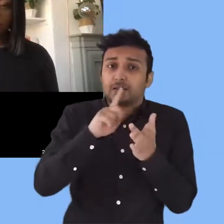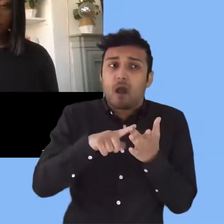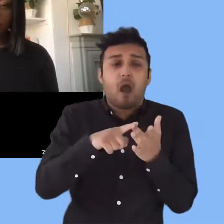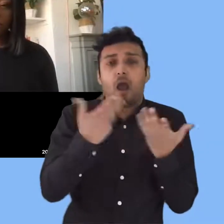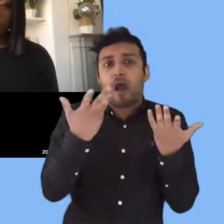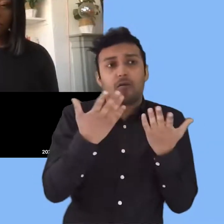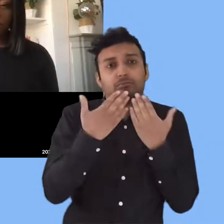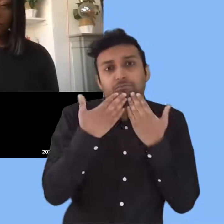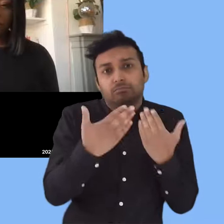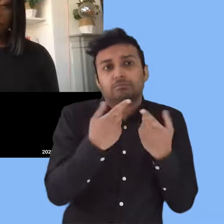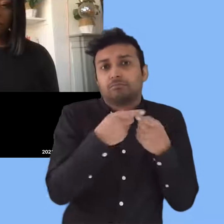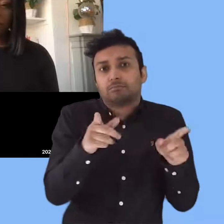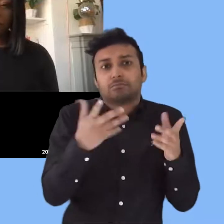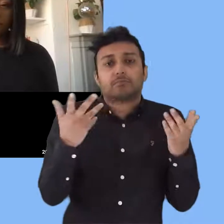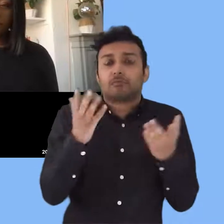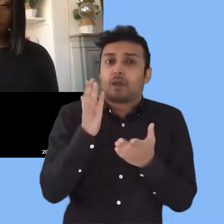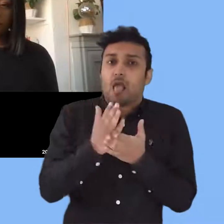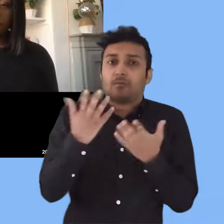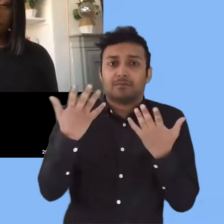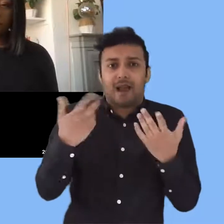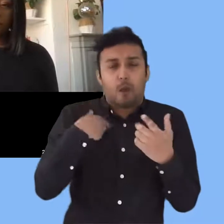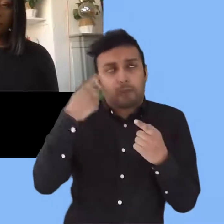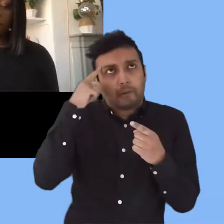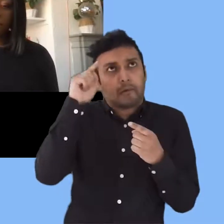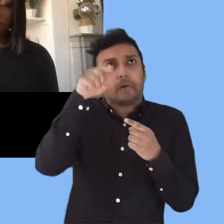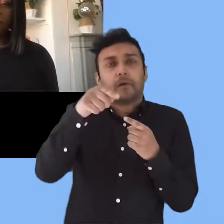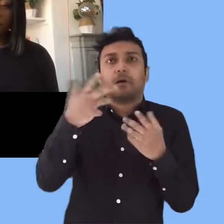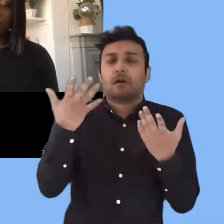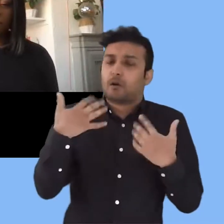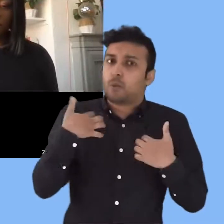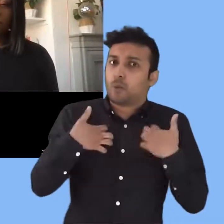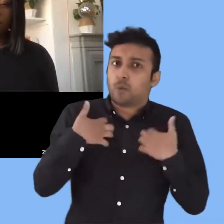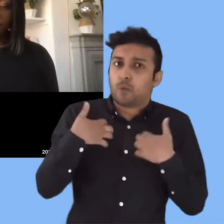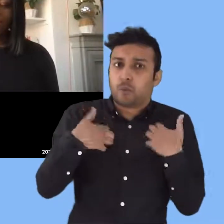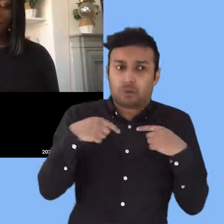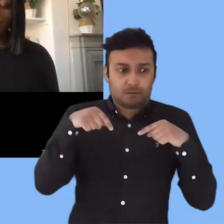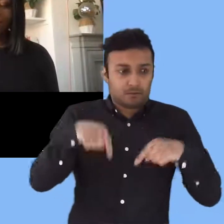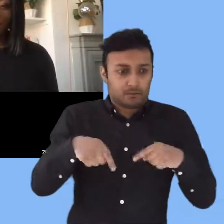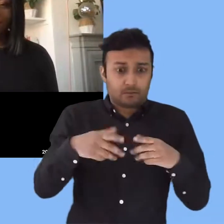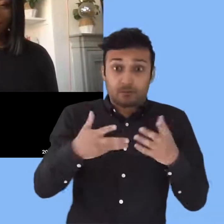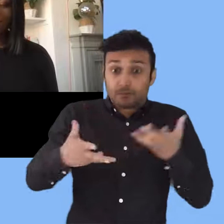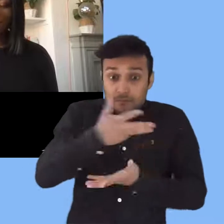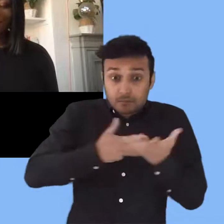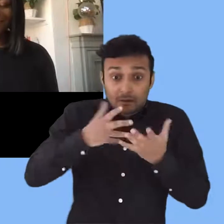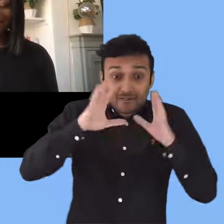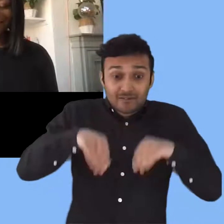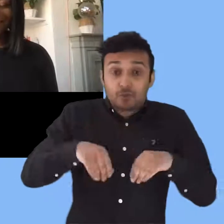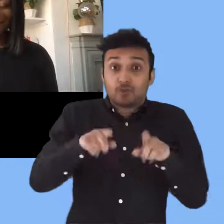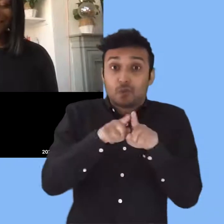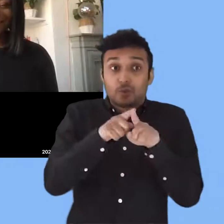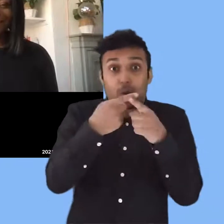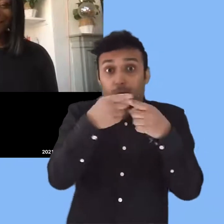Excited at the thought of all the conversations that will happen after this one out there with everybody listening to